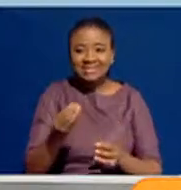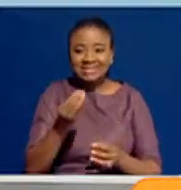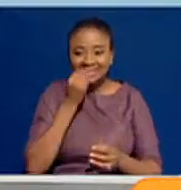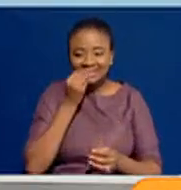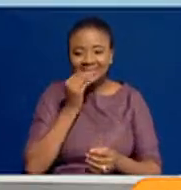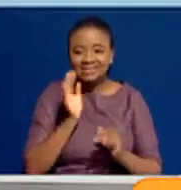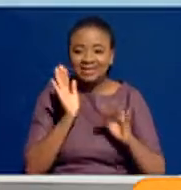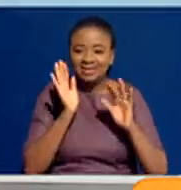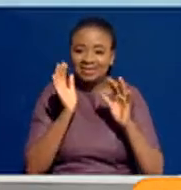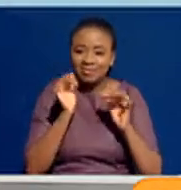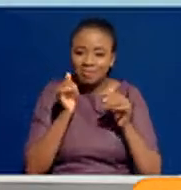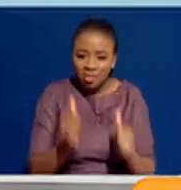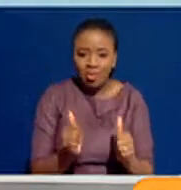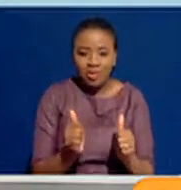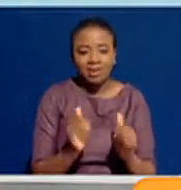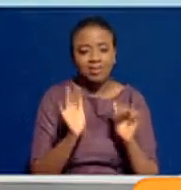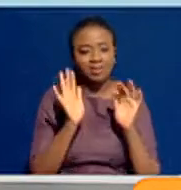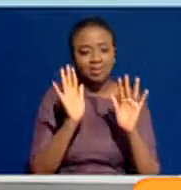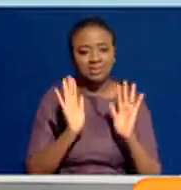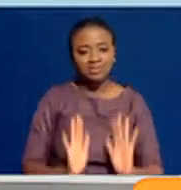is the way to go.